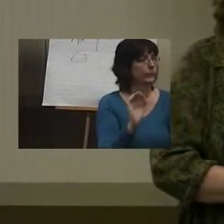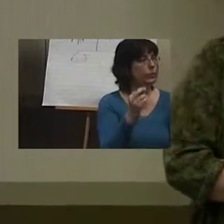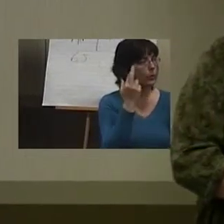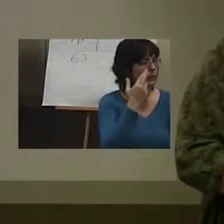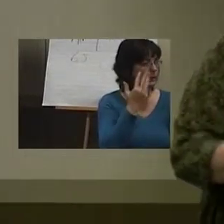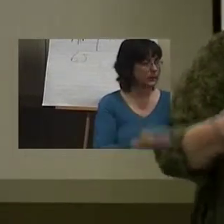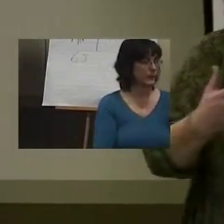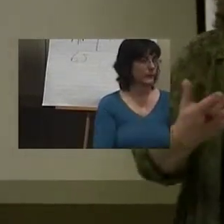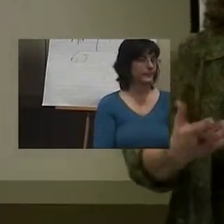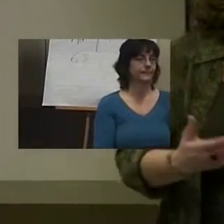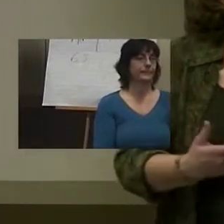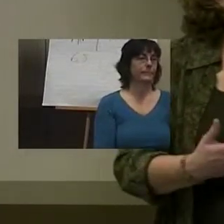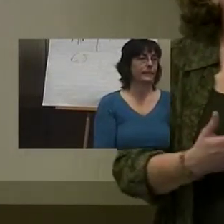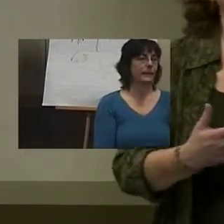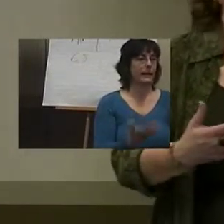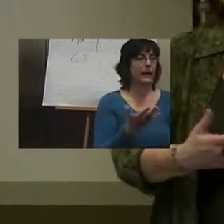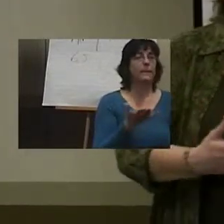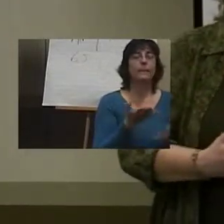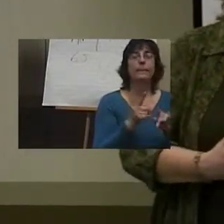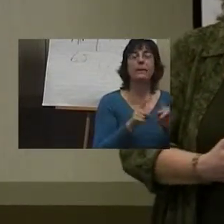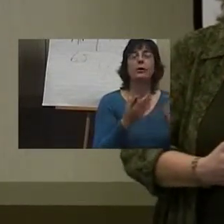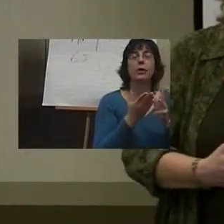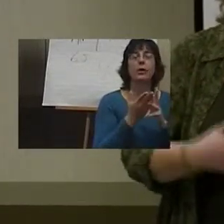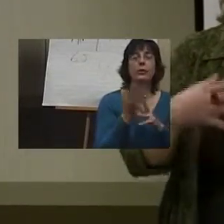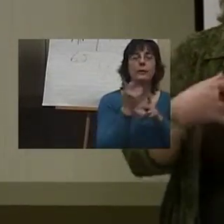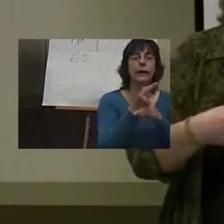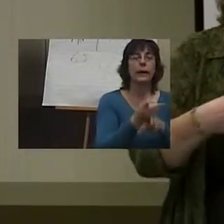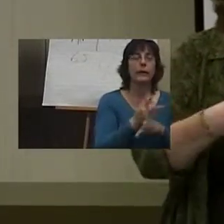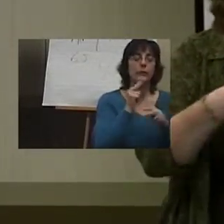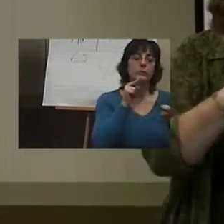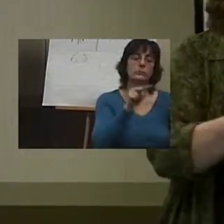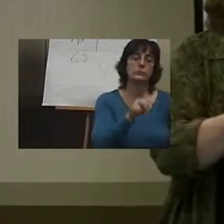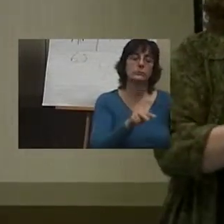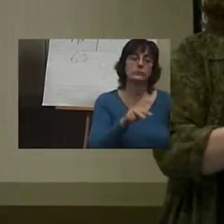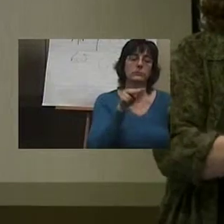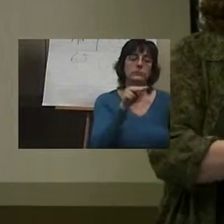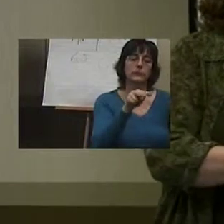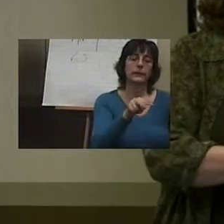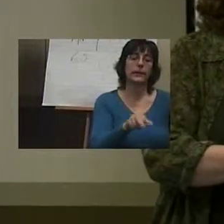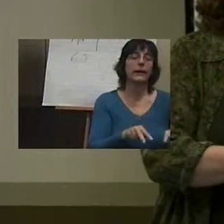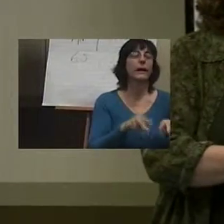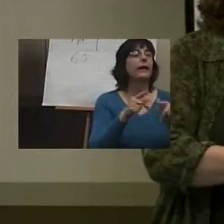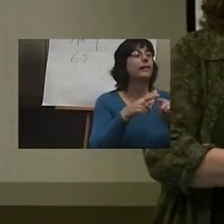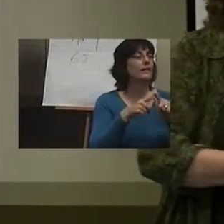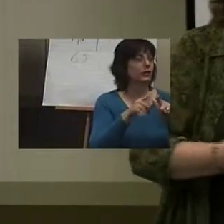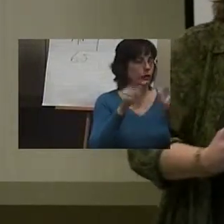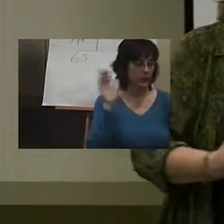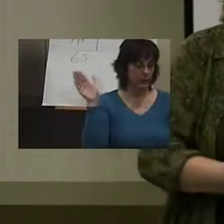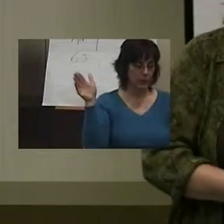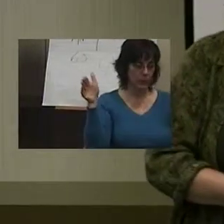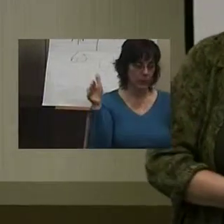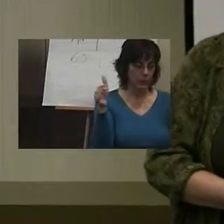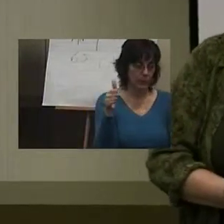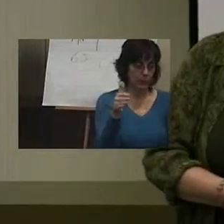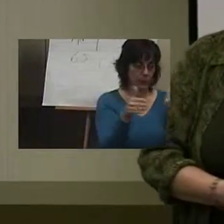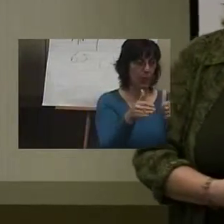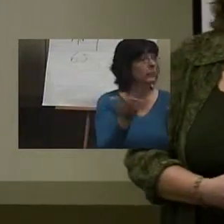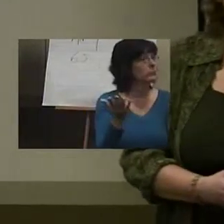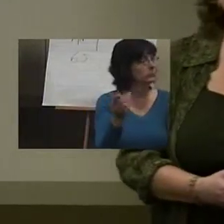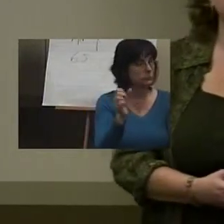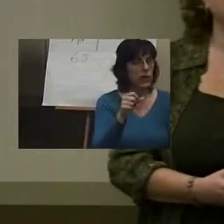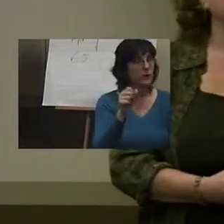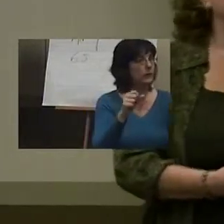And through careful observation, that's where you have to kind of narrow that down. And it could be just out of the